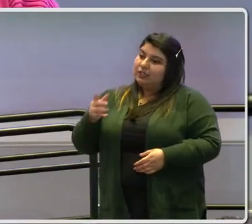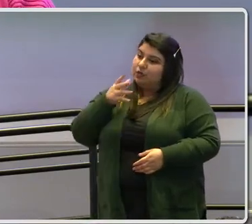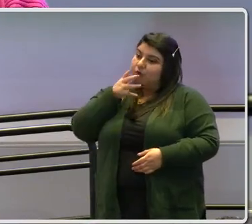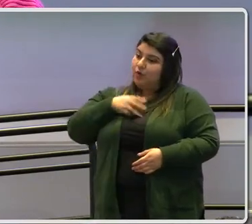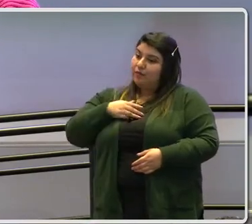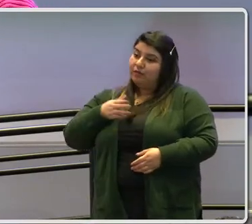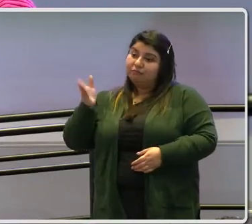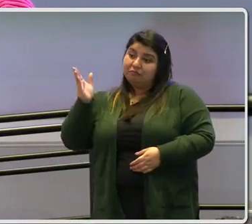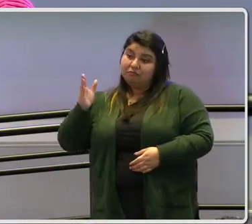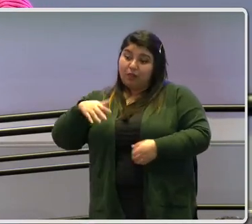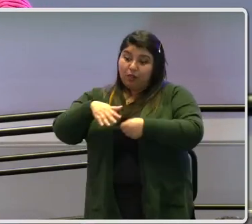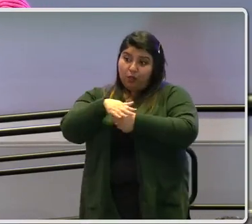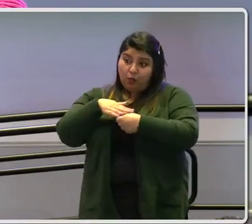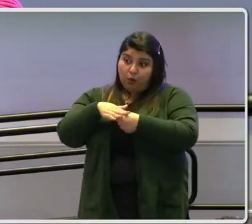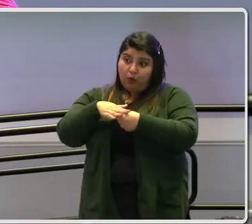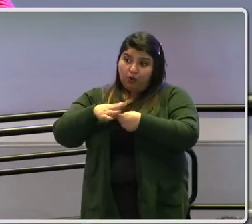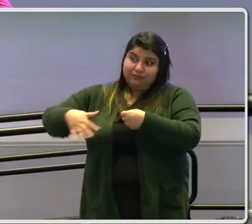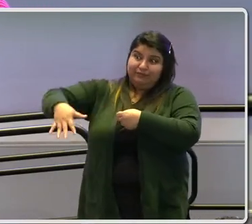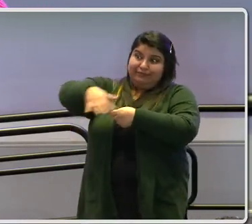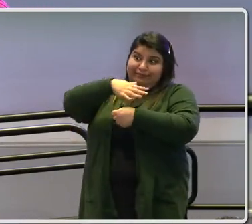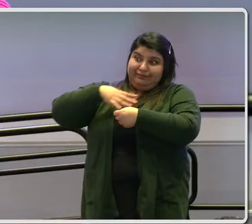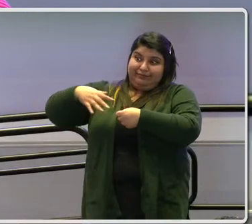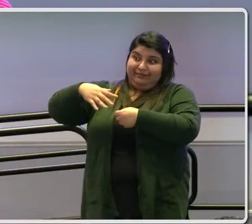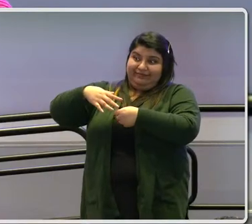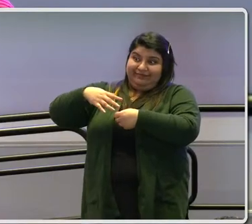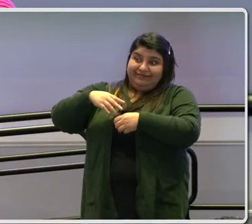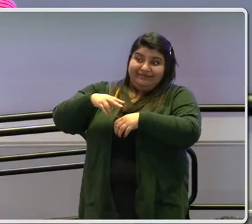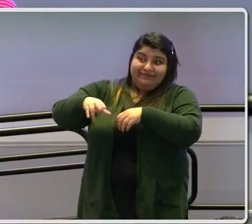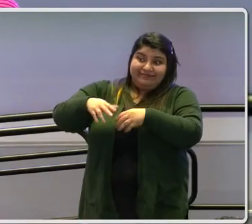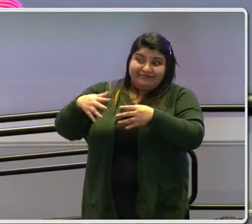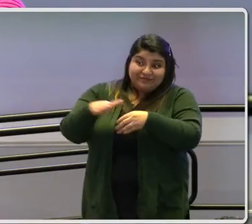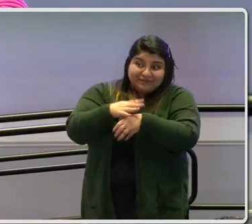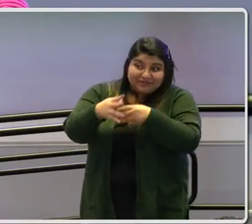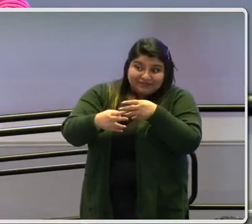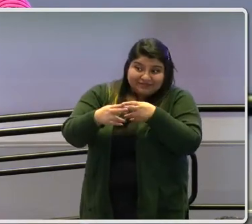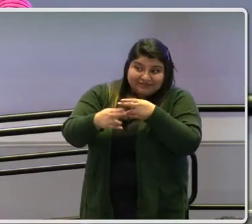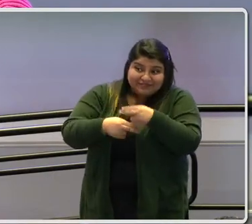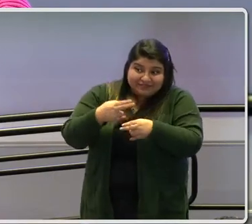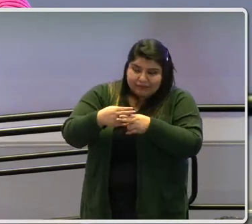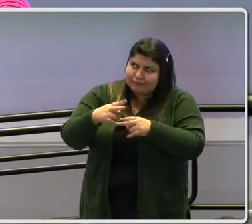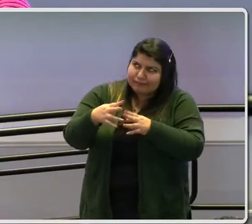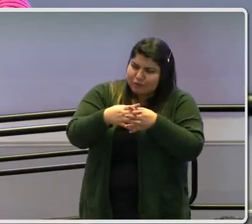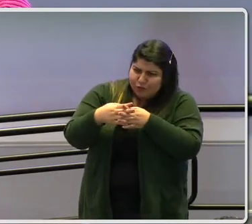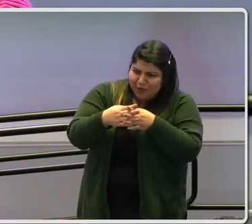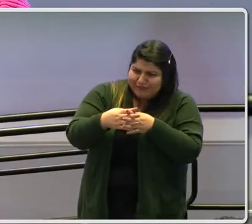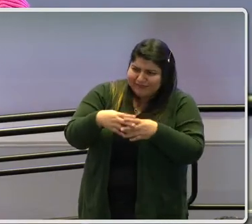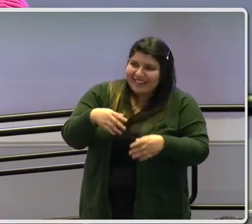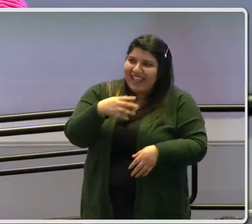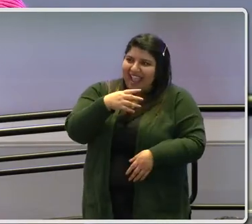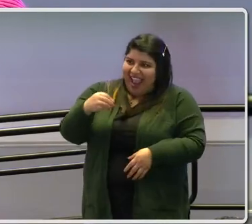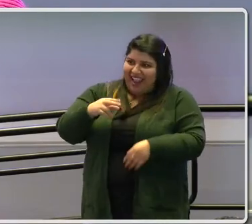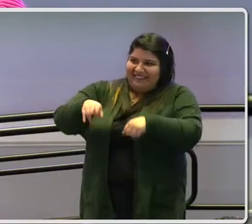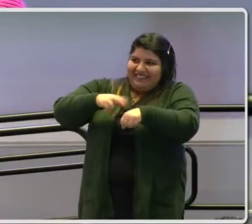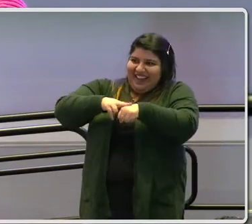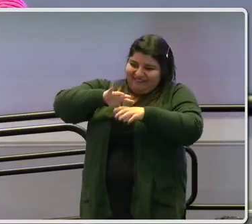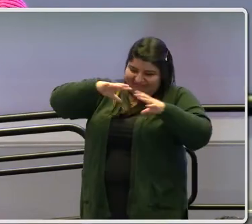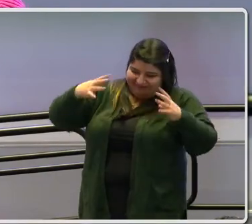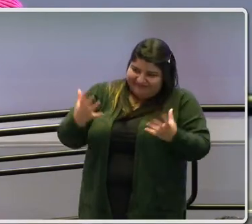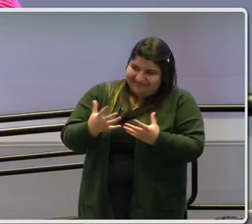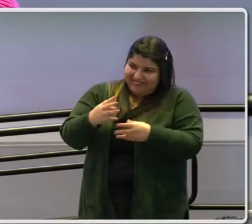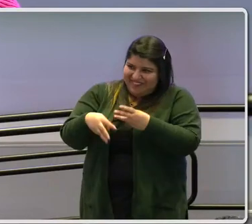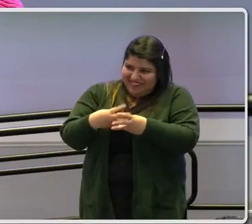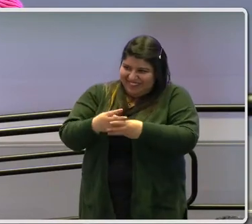has presented at local, regional, national, and international higher education conference spaces on topics relevant